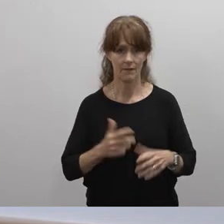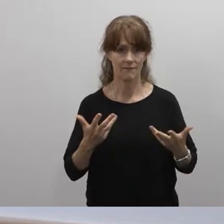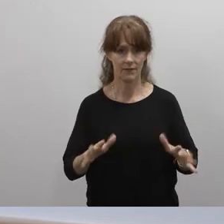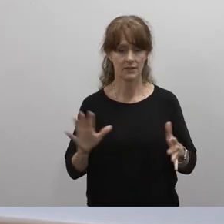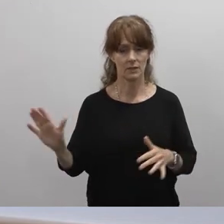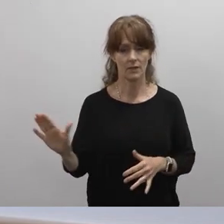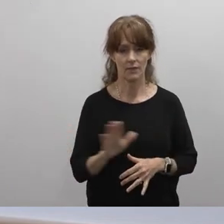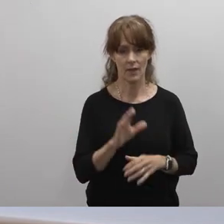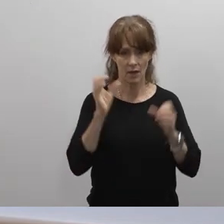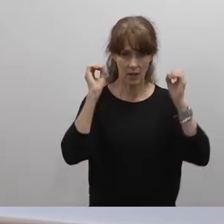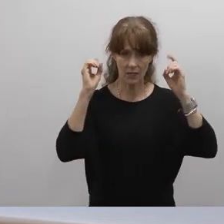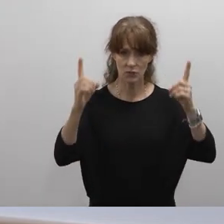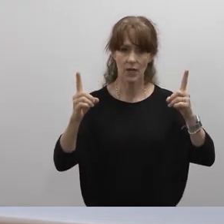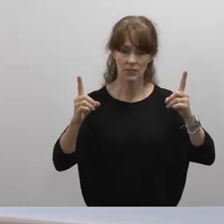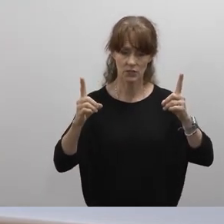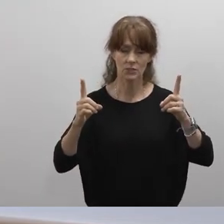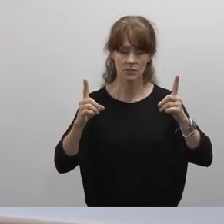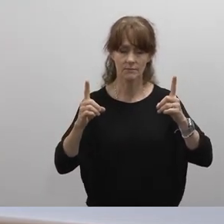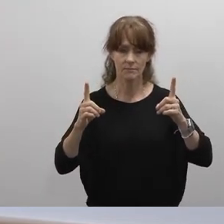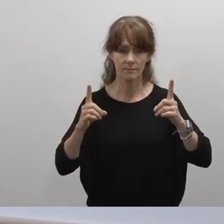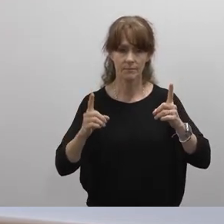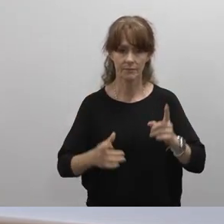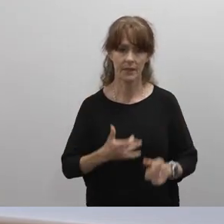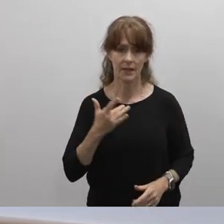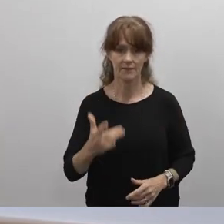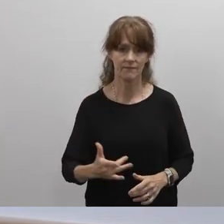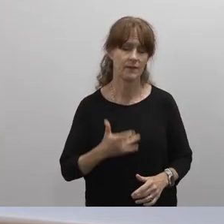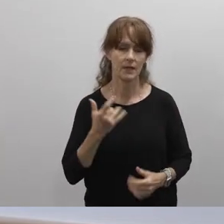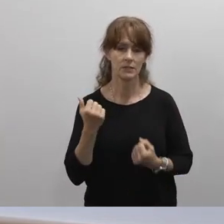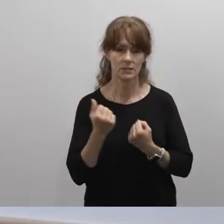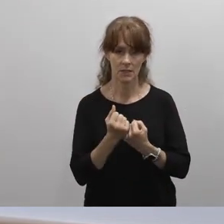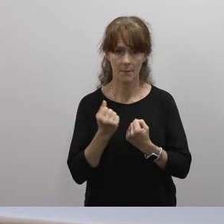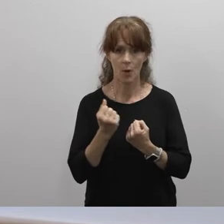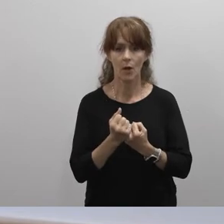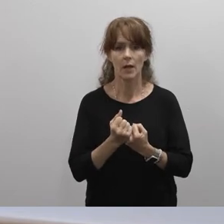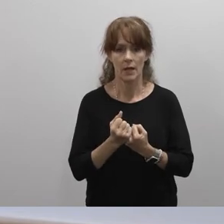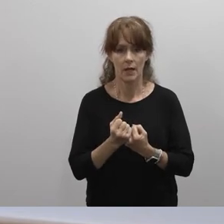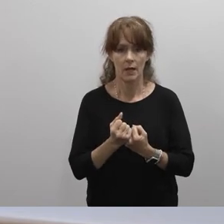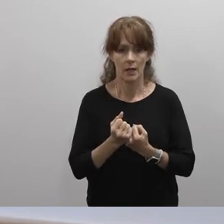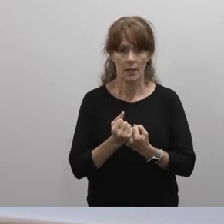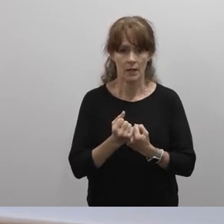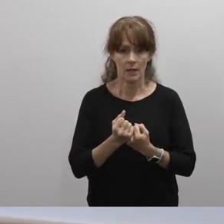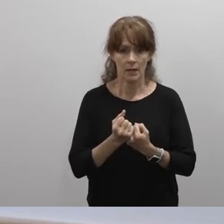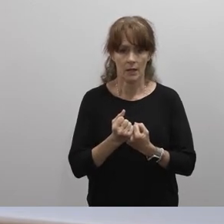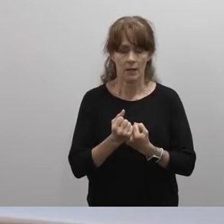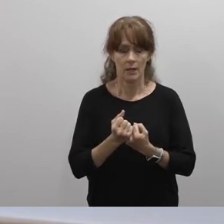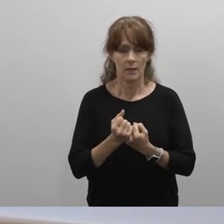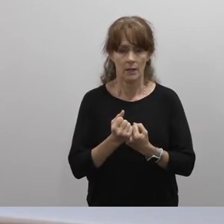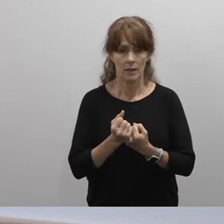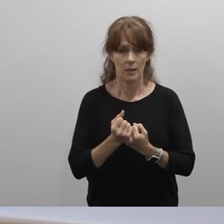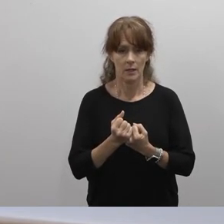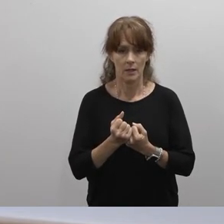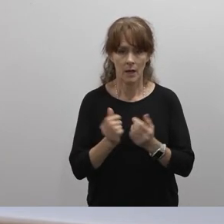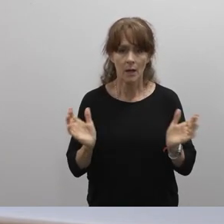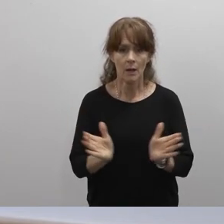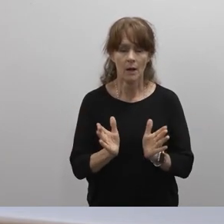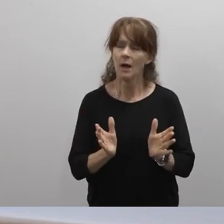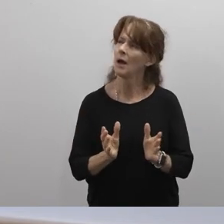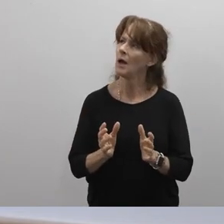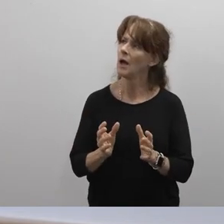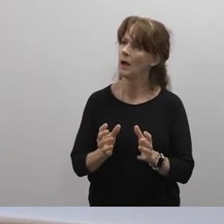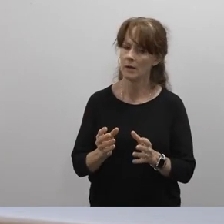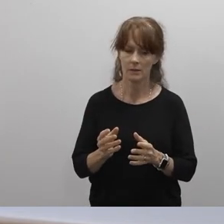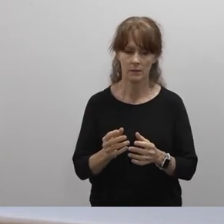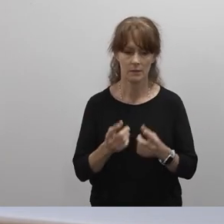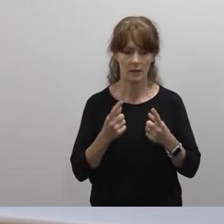their education, they feel supported and nurtured, if that's not a very good word.